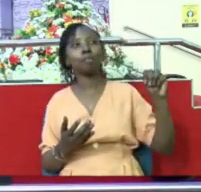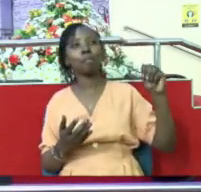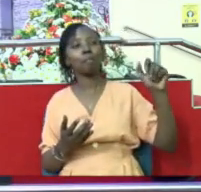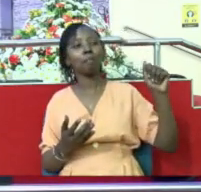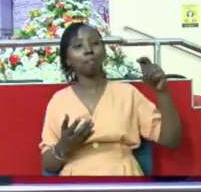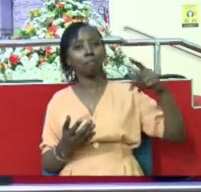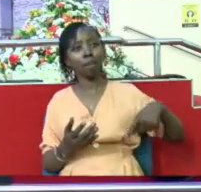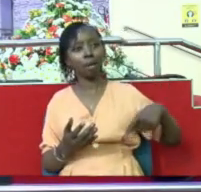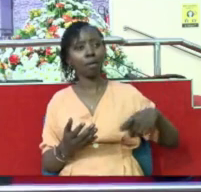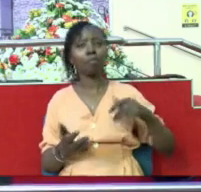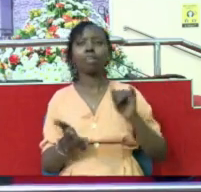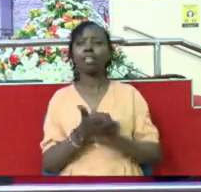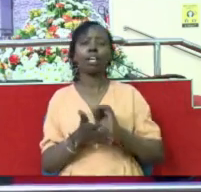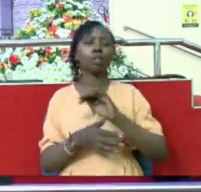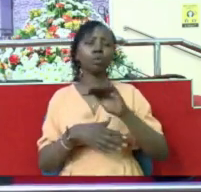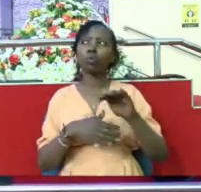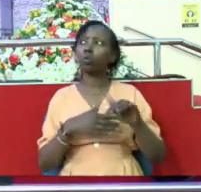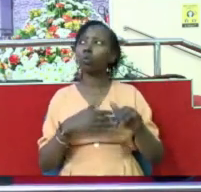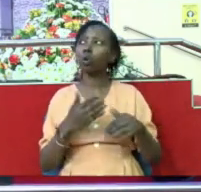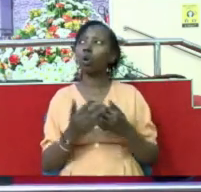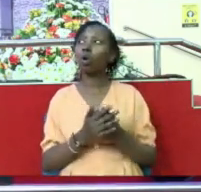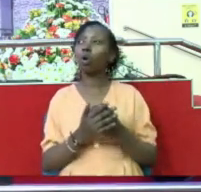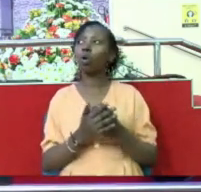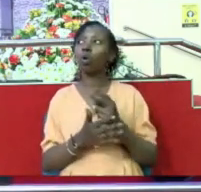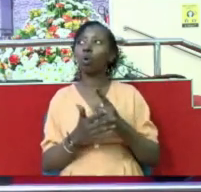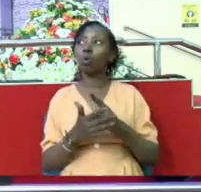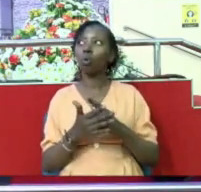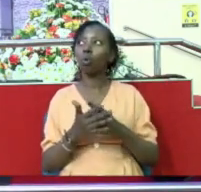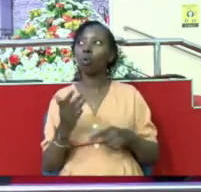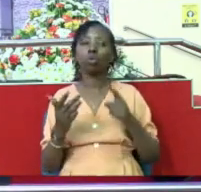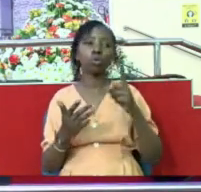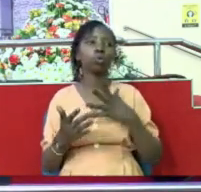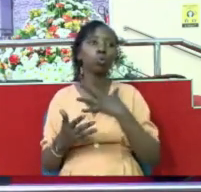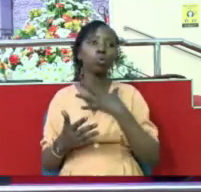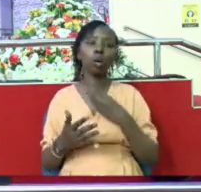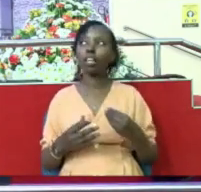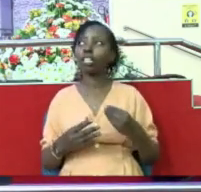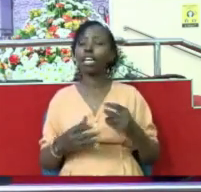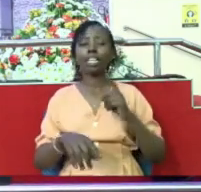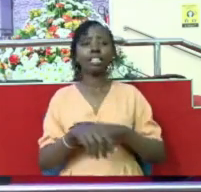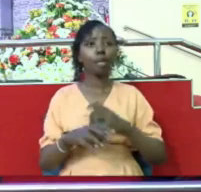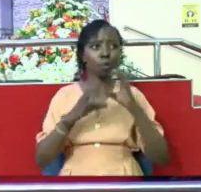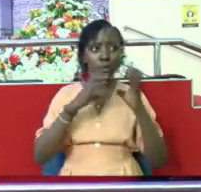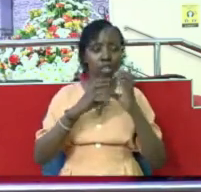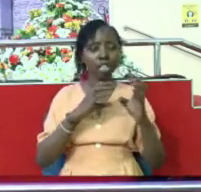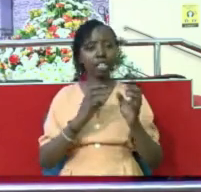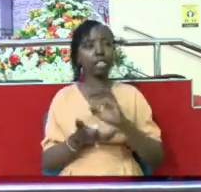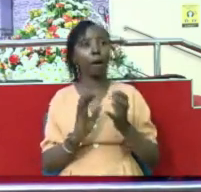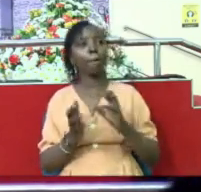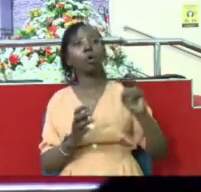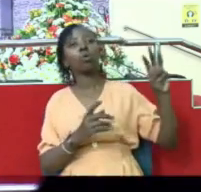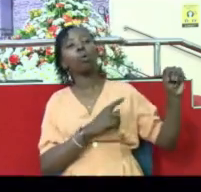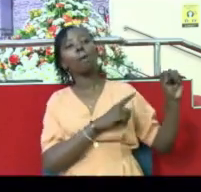geography, what you need kwamba chochote unahitaji is that when we are talking about Macedonia, wakati naongelea kuhusu we are